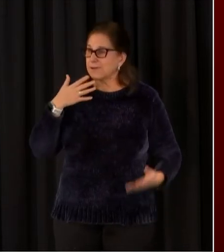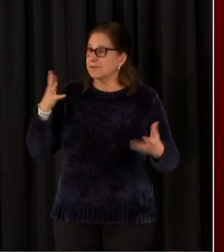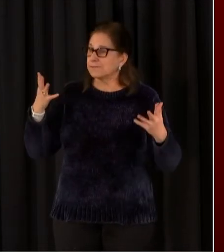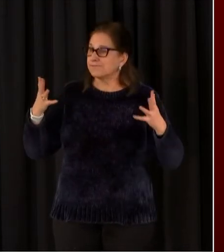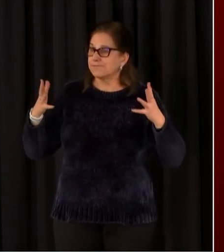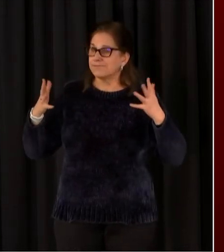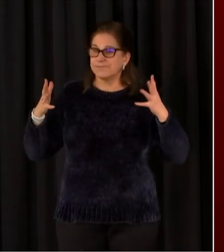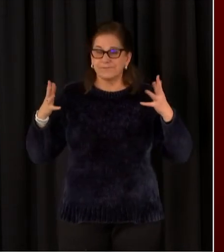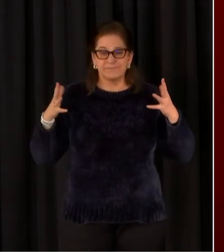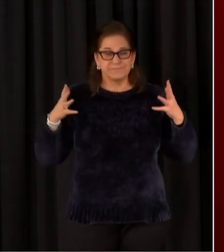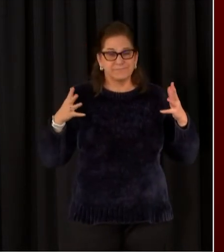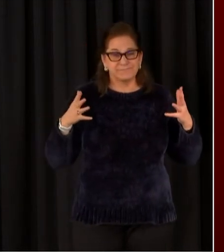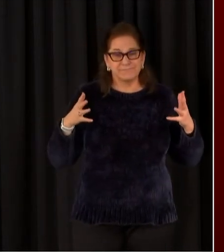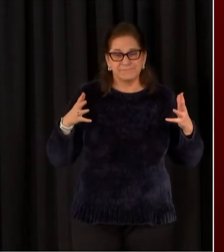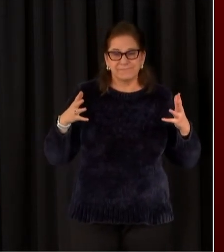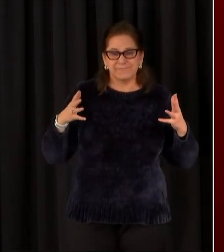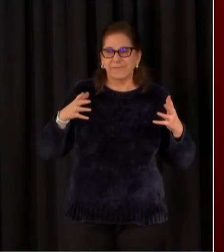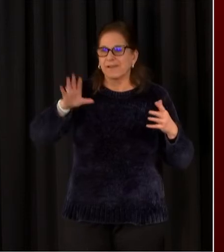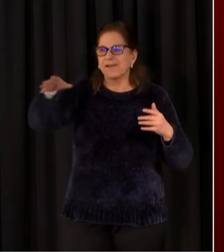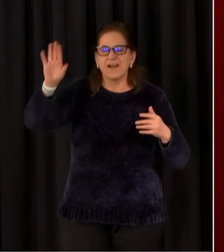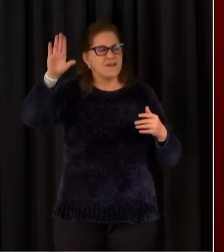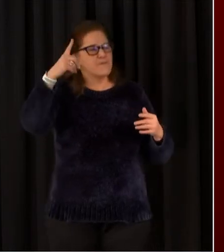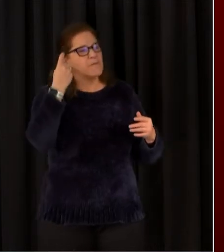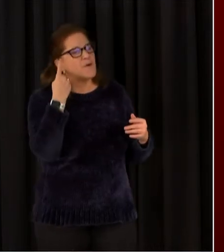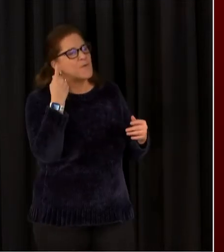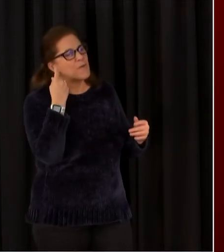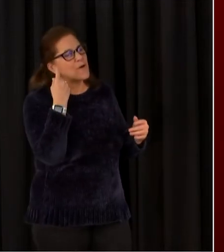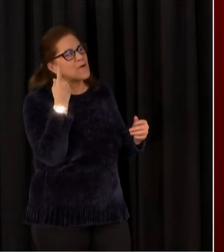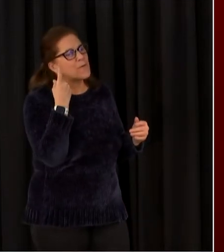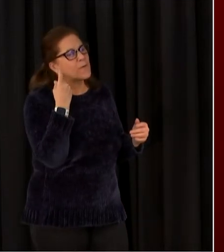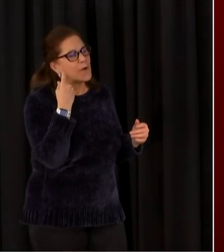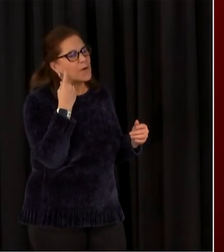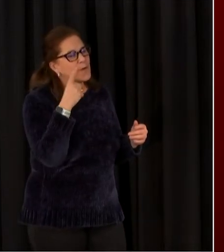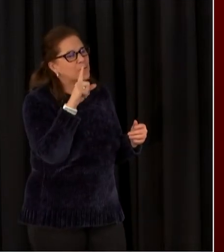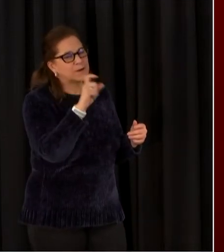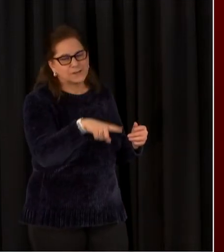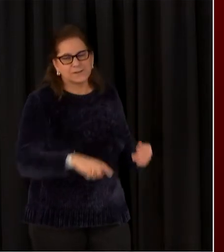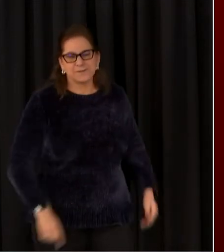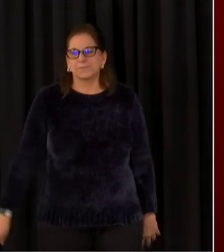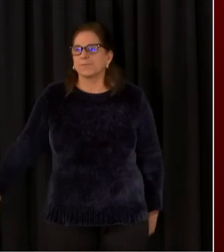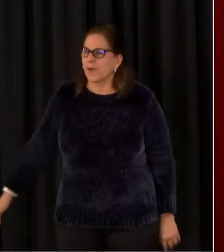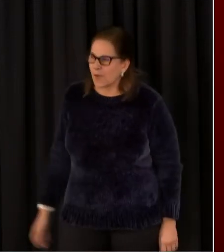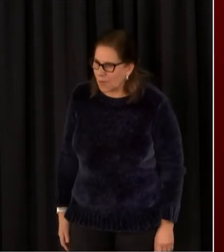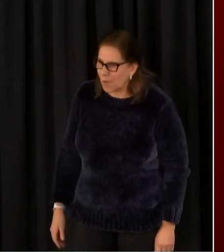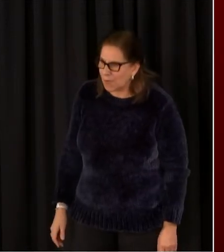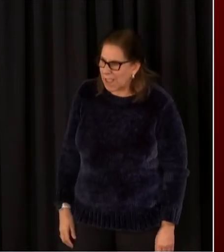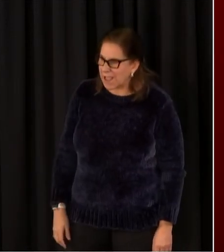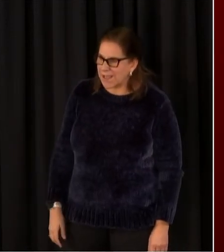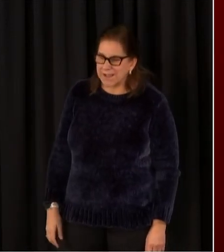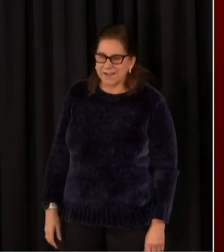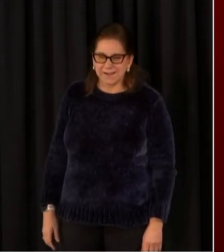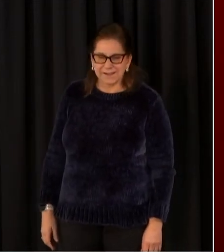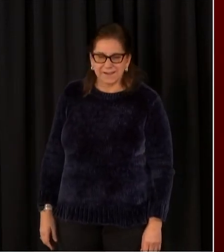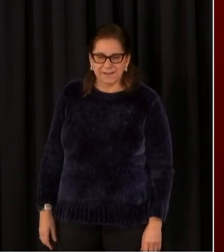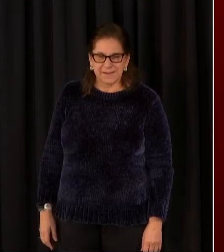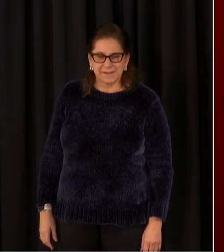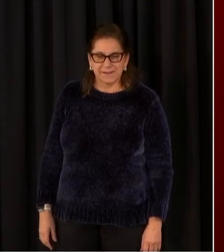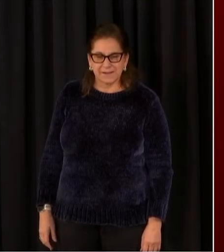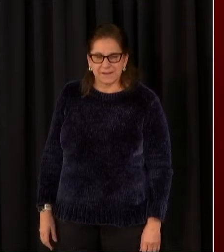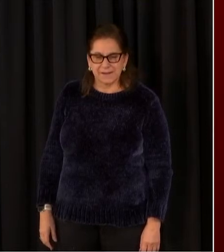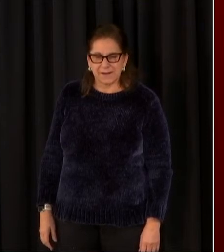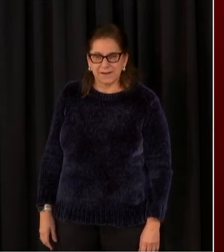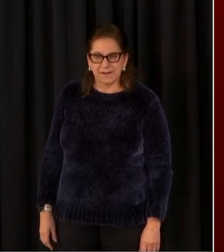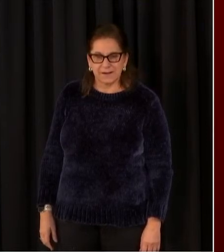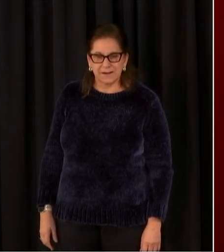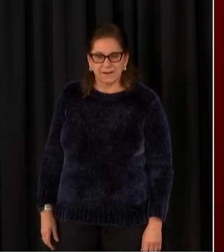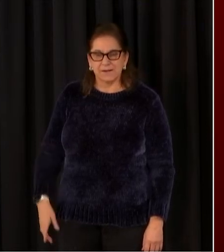All right. Okay, well, let's see, one more swing around. Are you ready, Mark? Okay. COVID questions, we can move on to